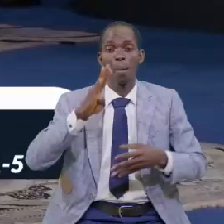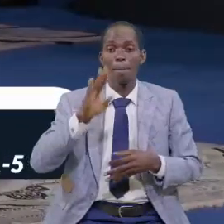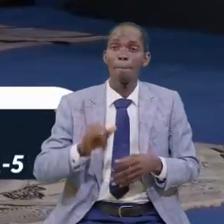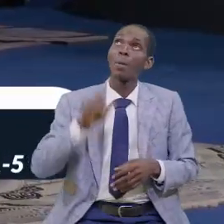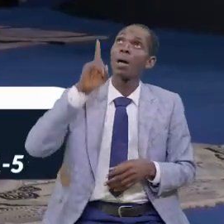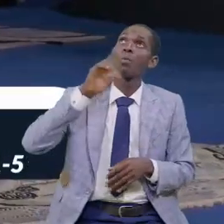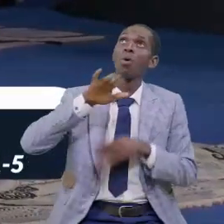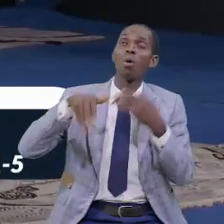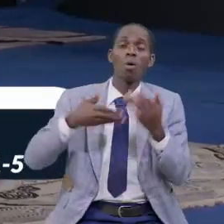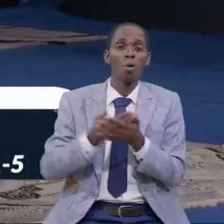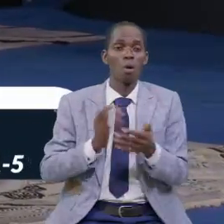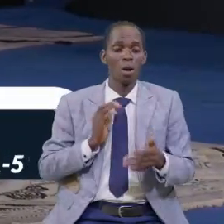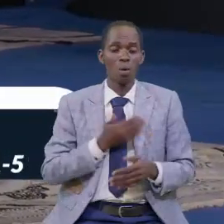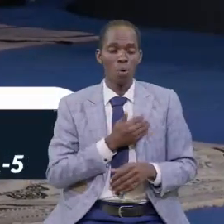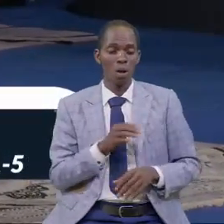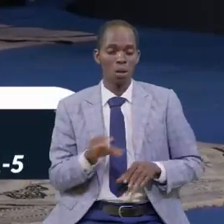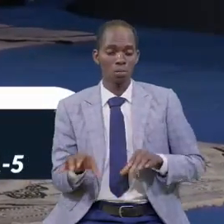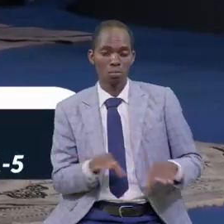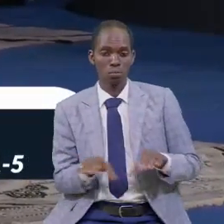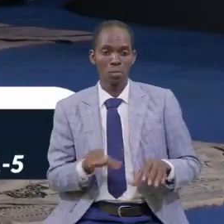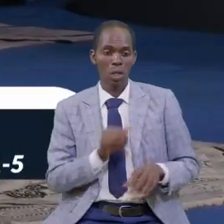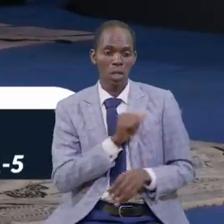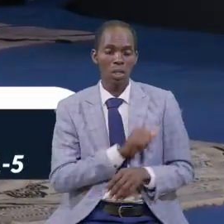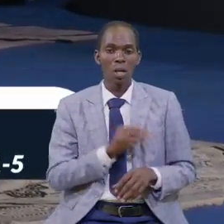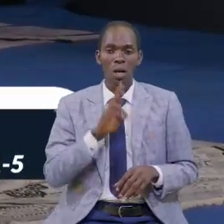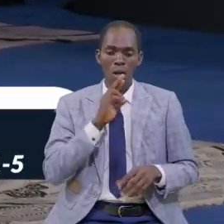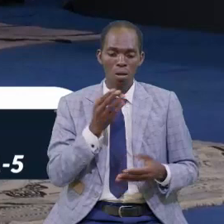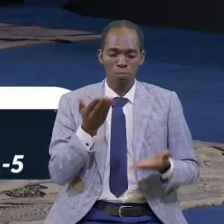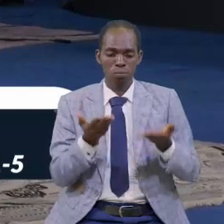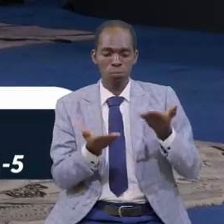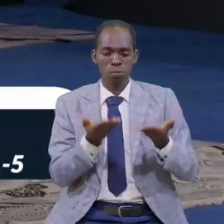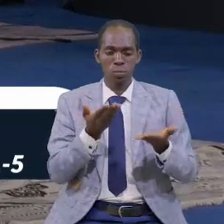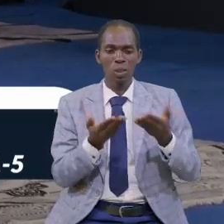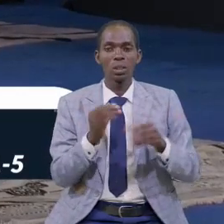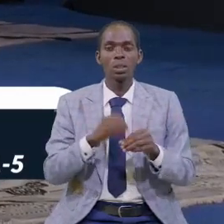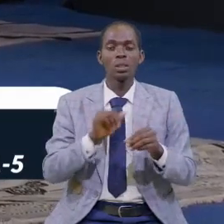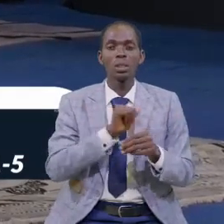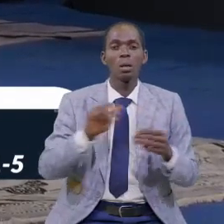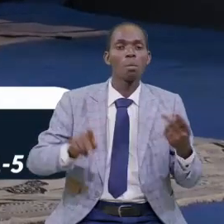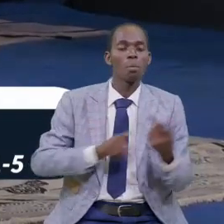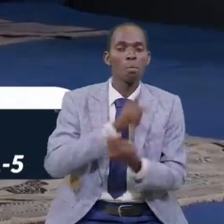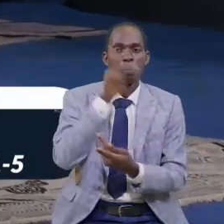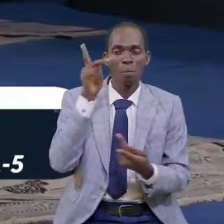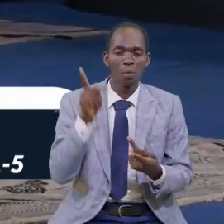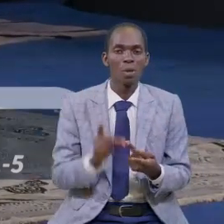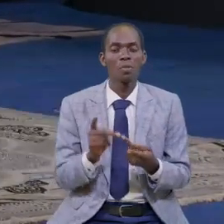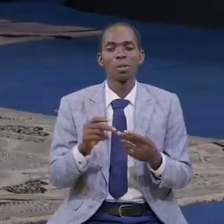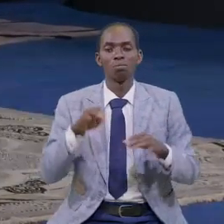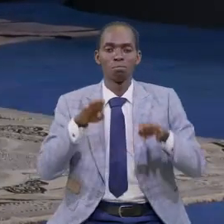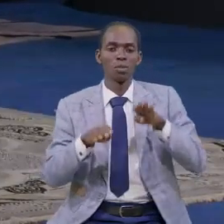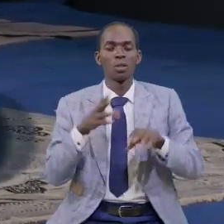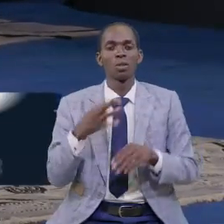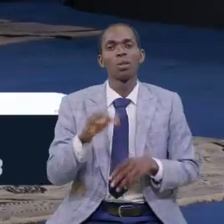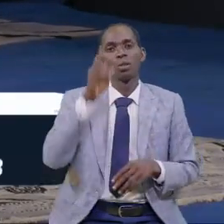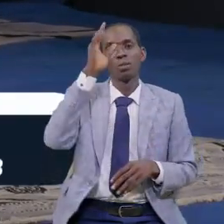are weighed in the perfect balance of God. Look at number one there, Jesus,